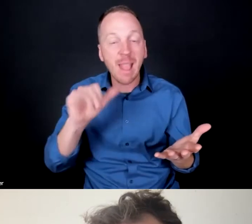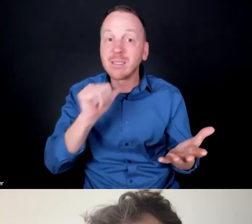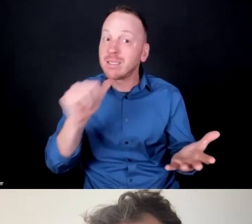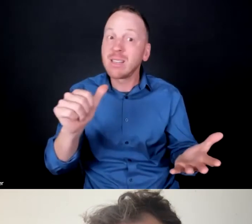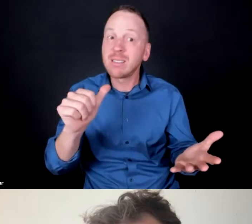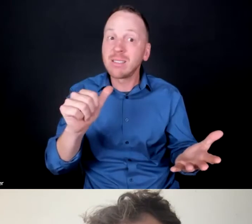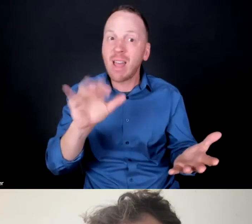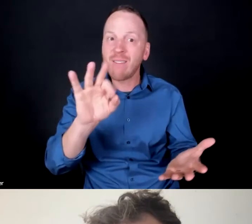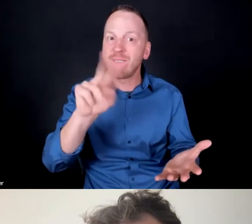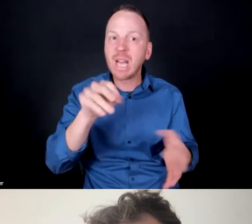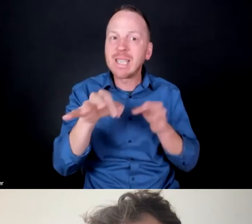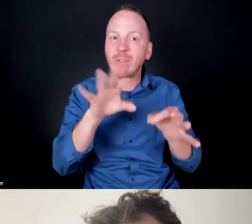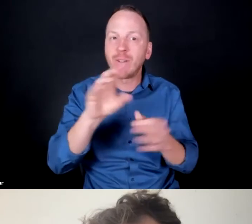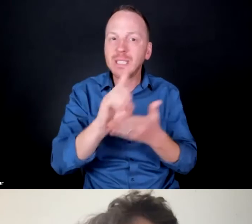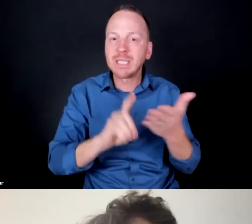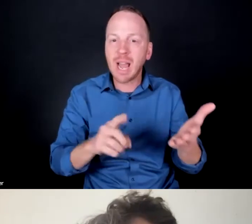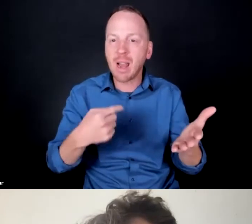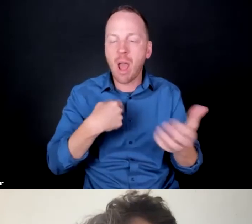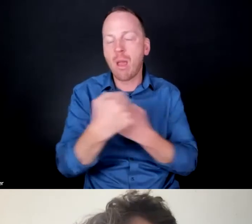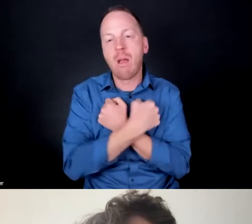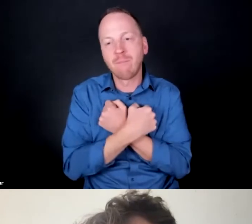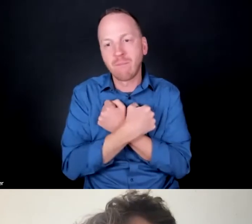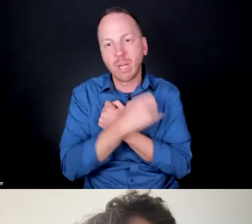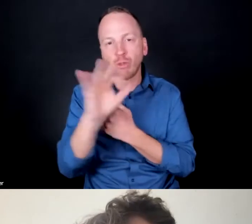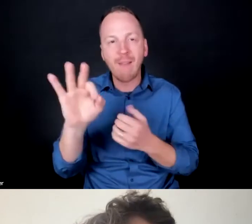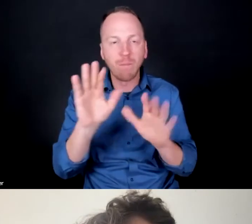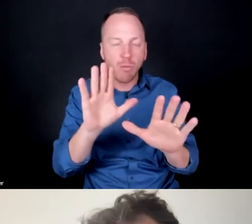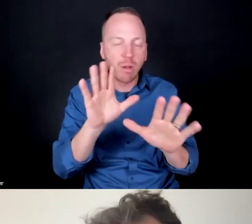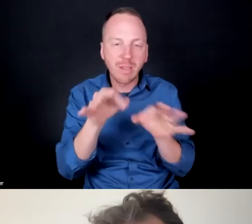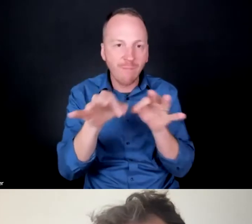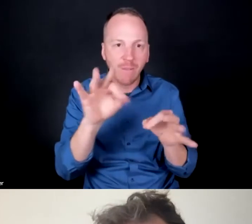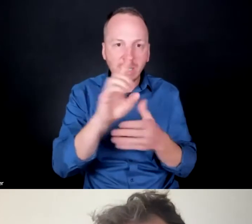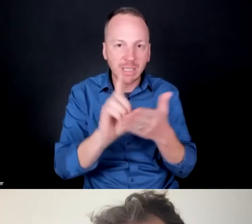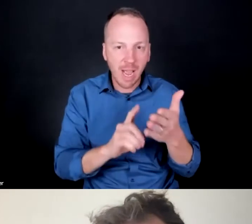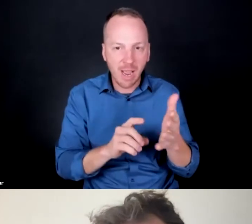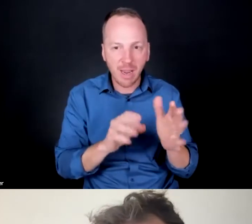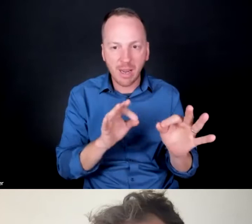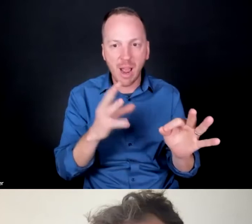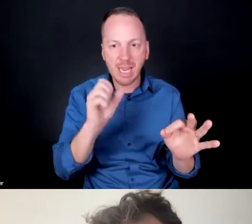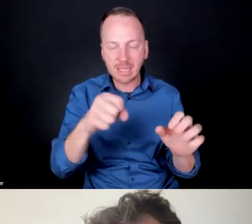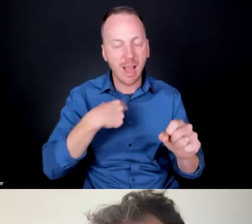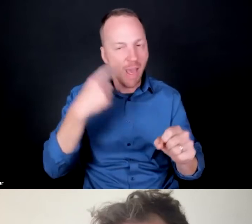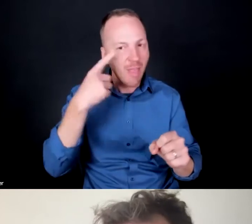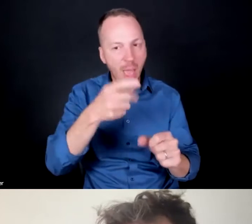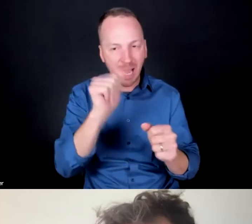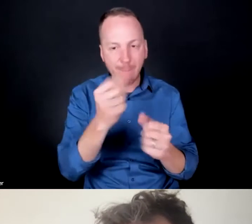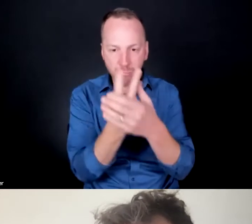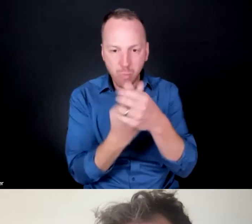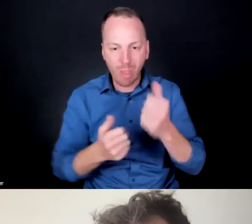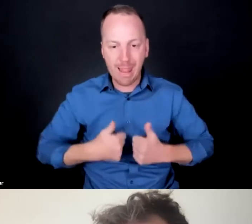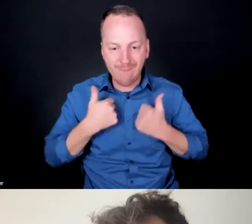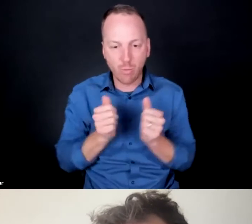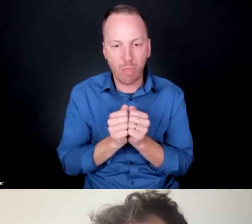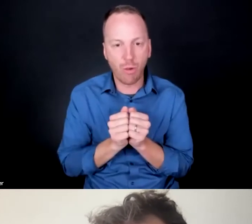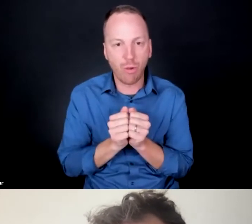like fun definition of design though. I love Jeffrey's definition of design. And I think that they can both live